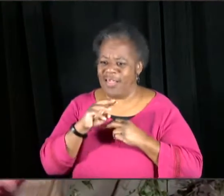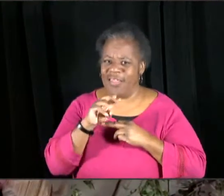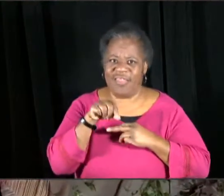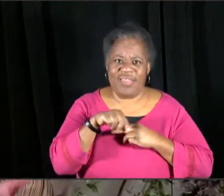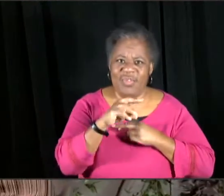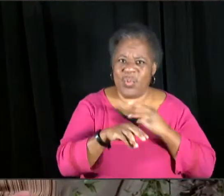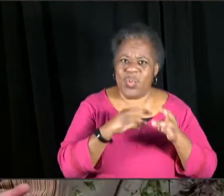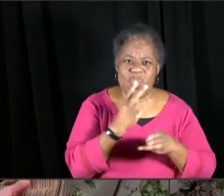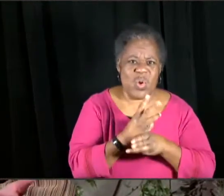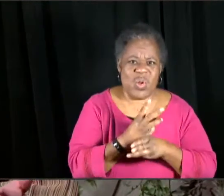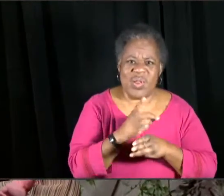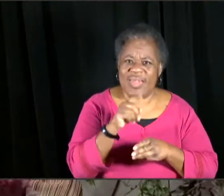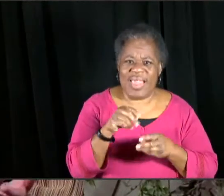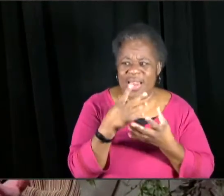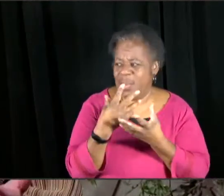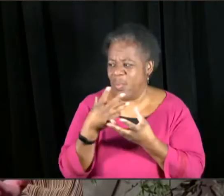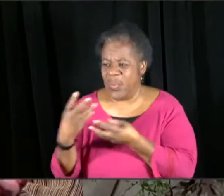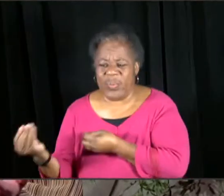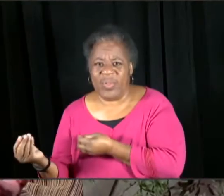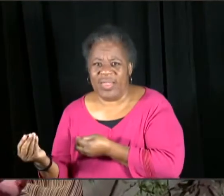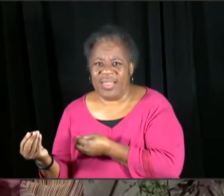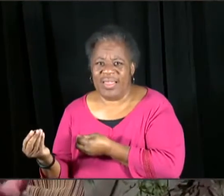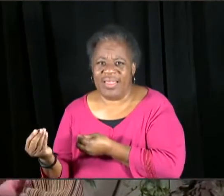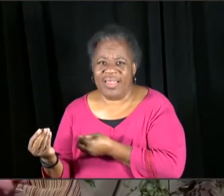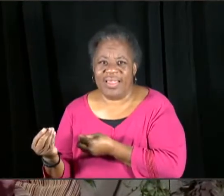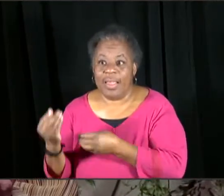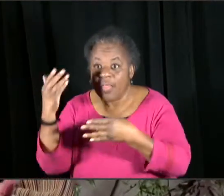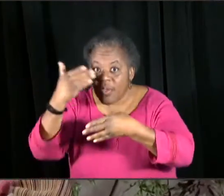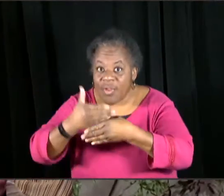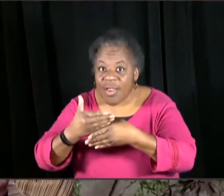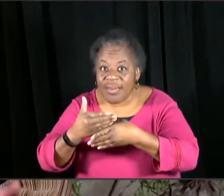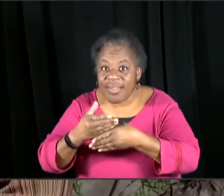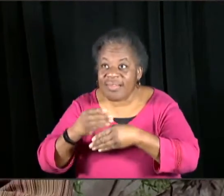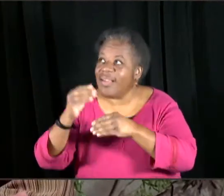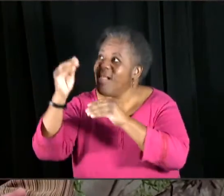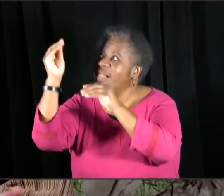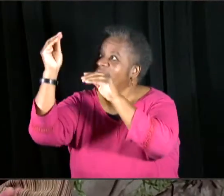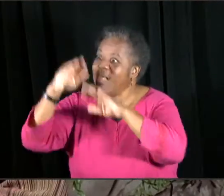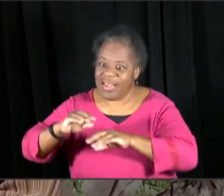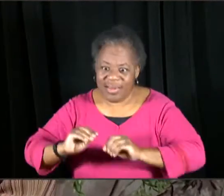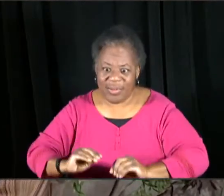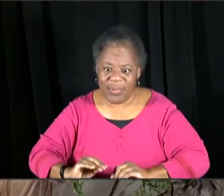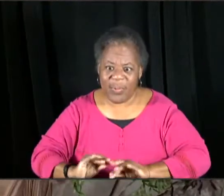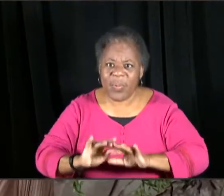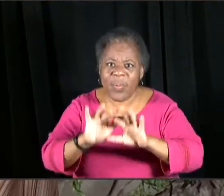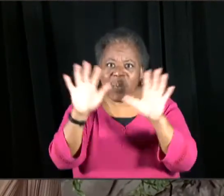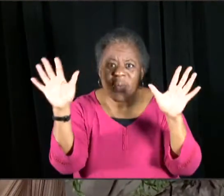The light shines in the darkness, someone has said, and the darkness cannot overcome it.